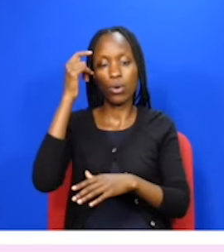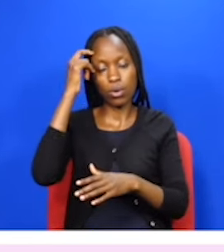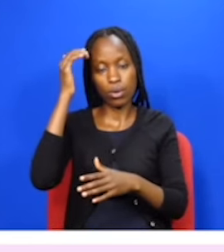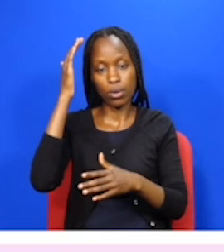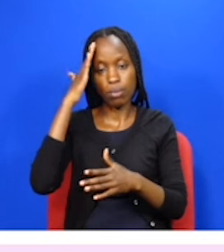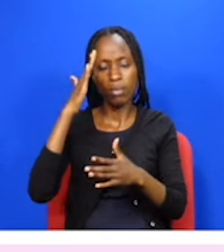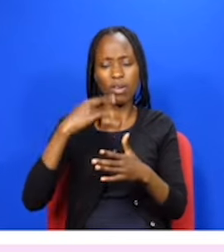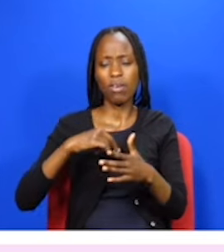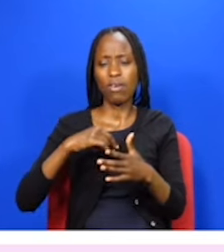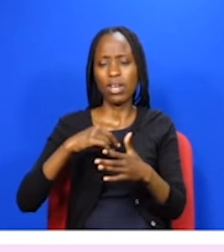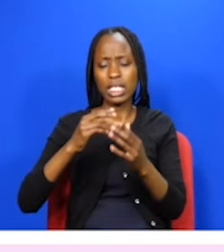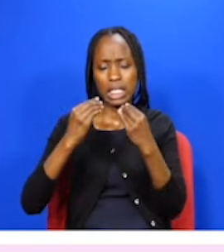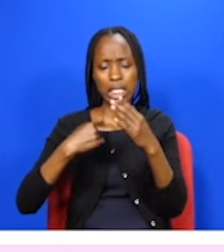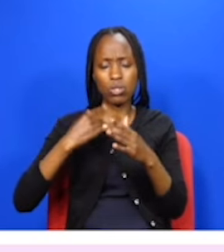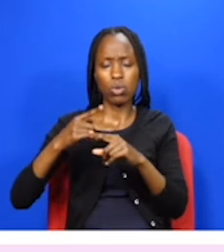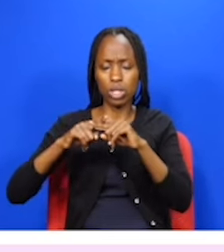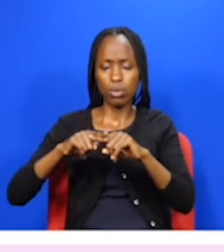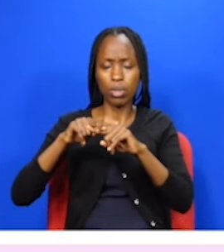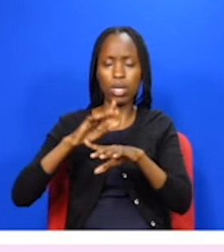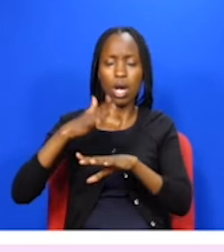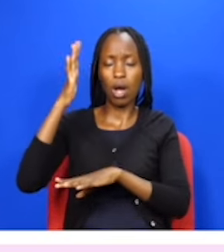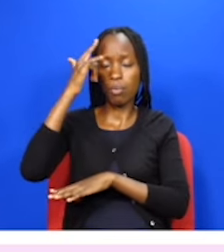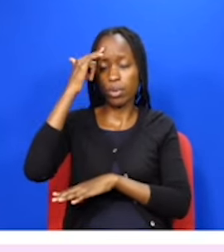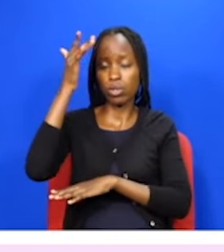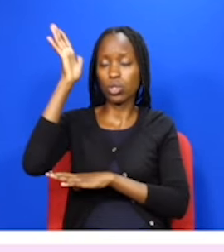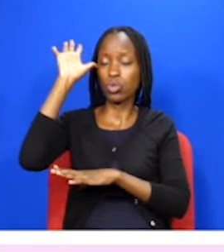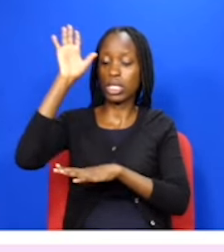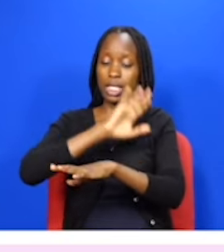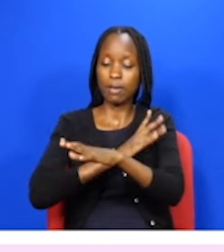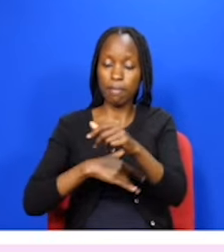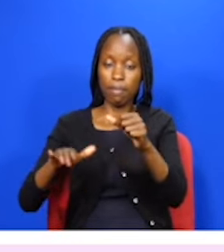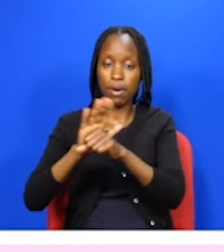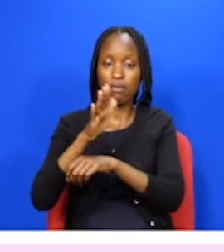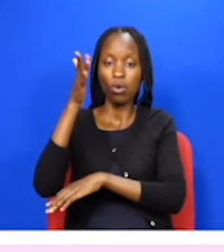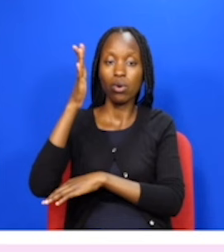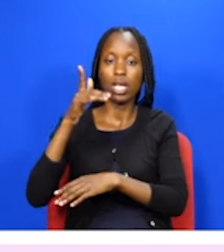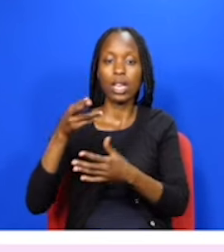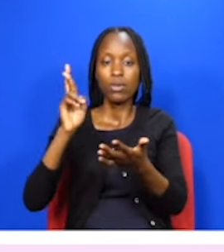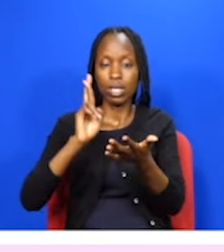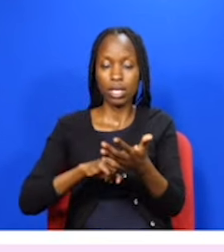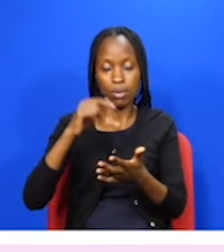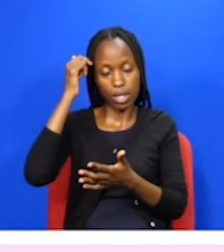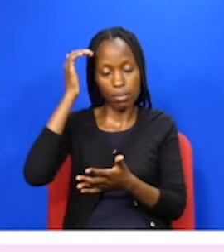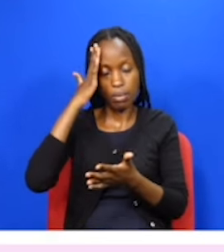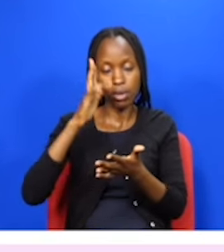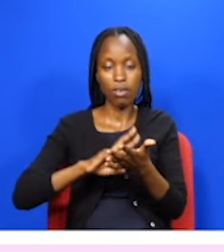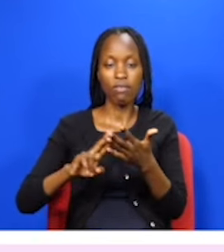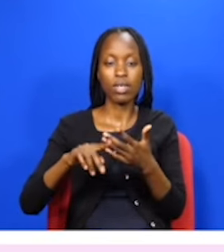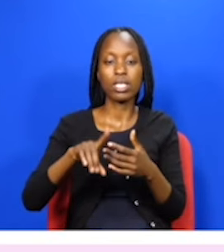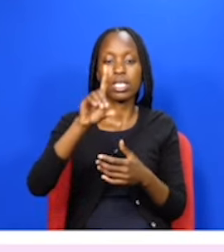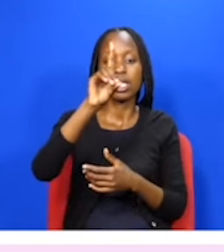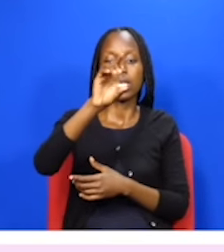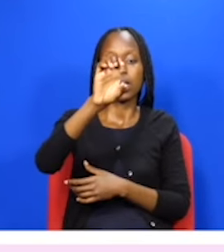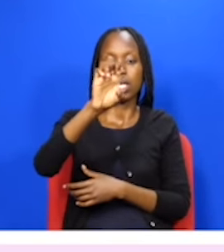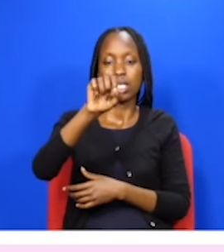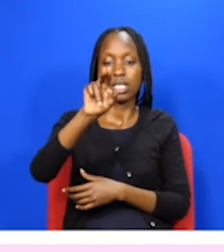teaches us to always depend on God, because he is a great and powerful God. Let's say the memory verse together once again. Deuteronomy